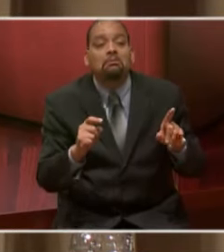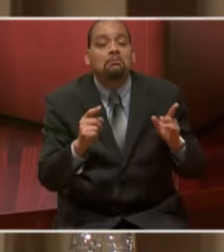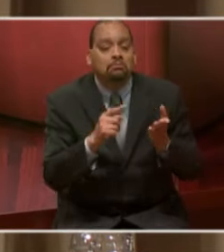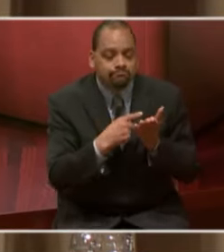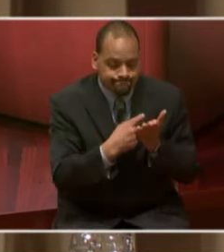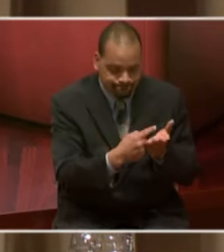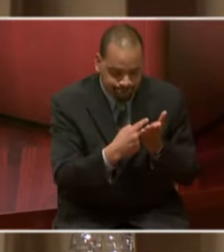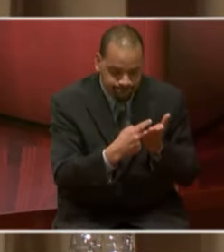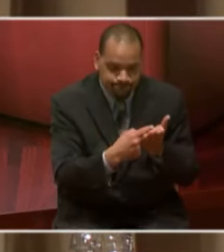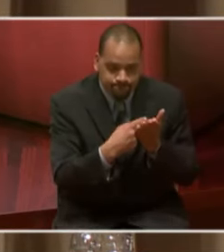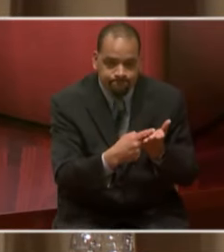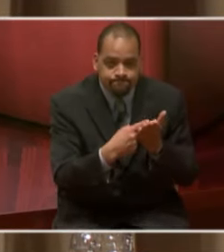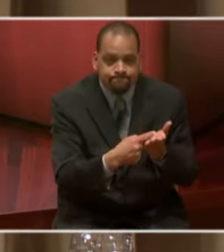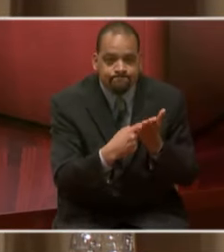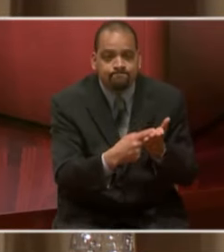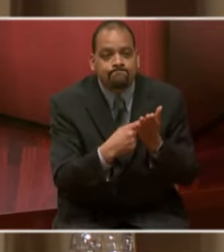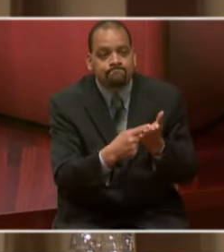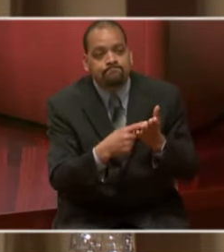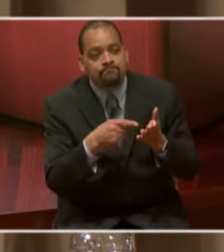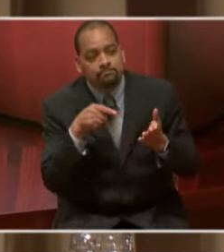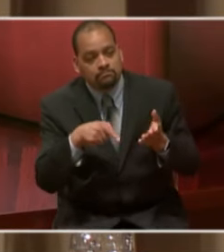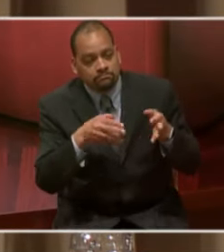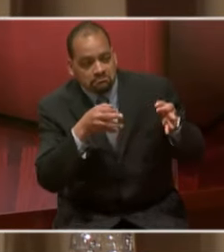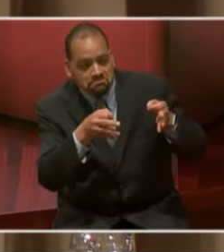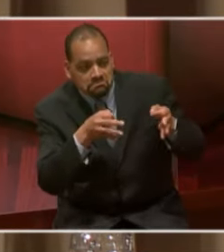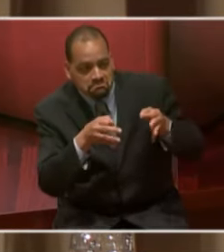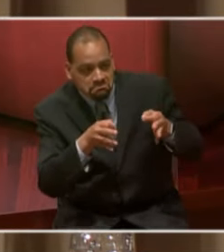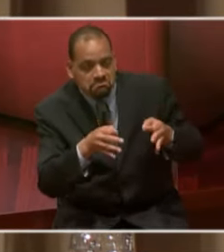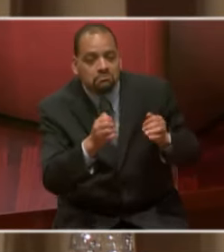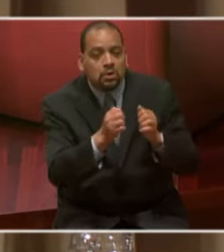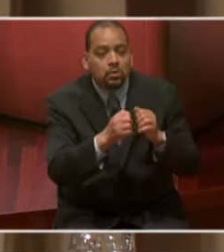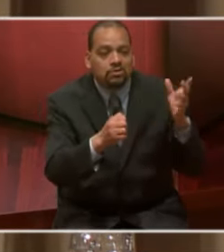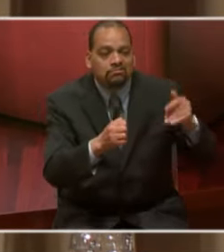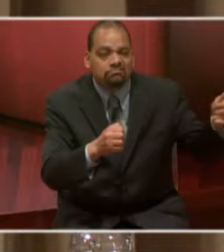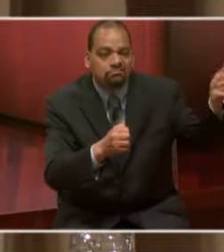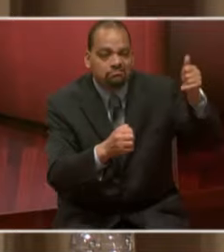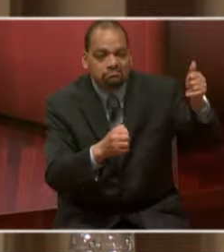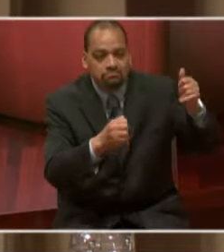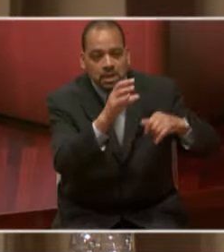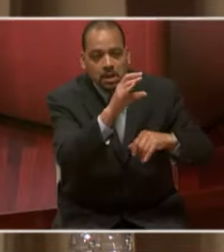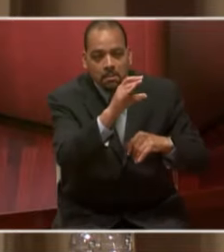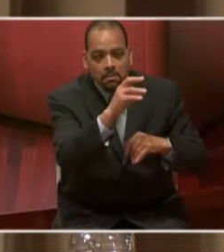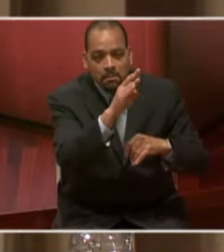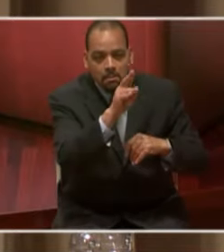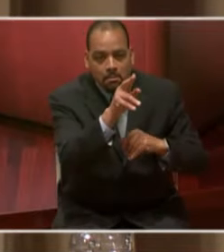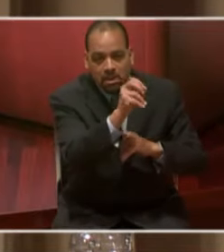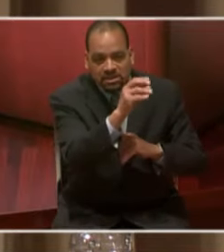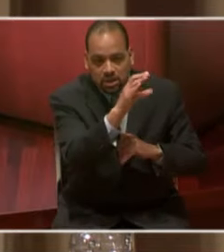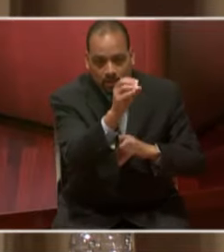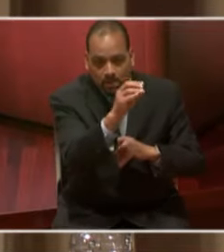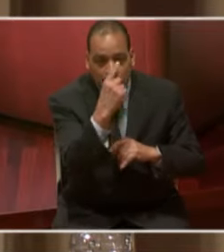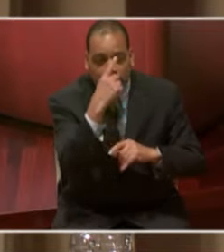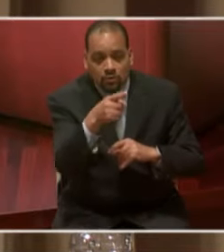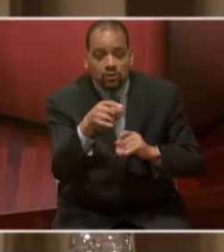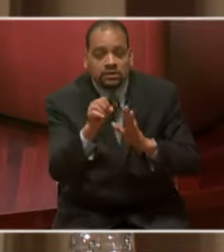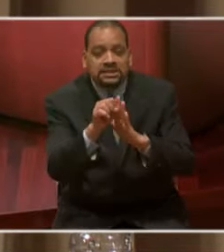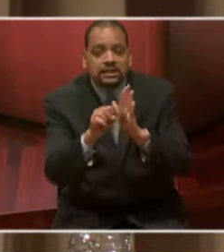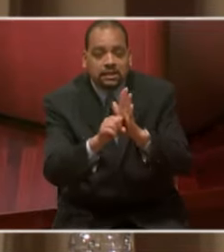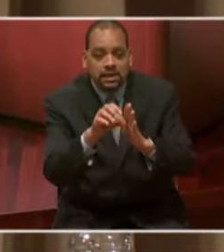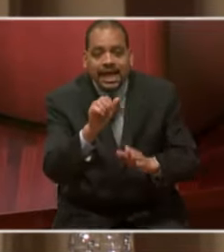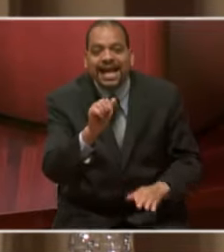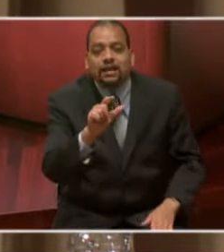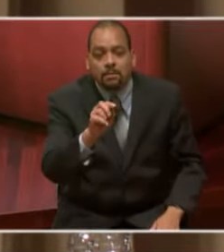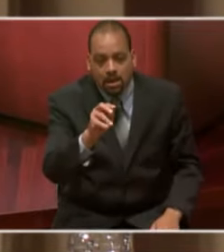black and white, but the cab driver said, "I cannot drive you. Can I take you?" Because in Montgomery, in